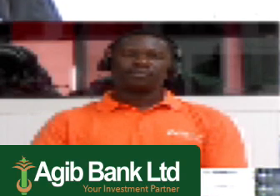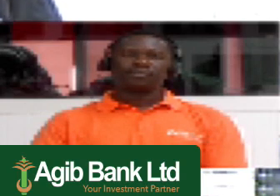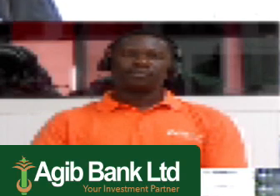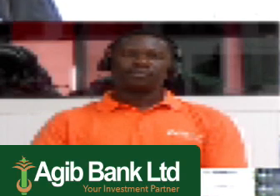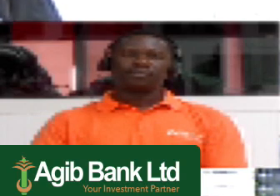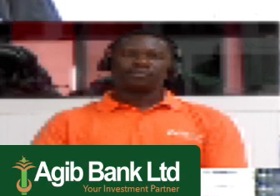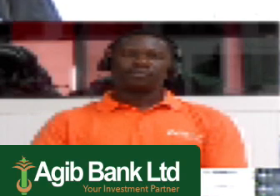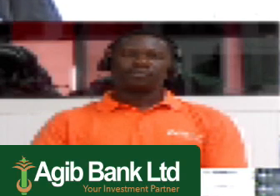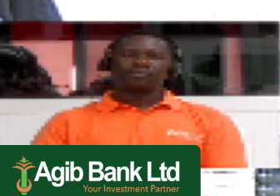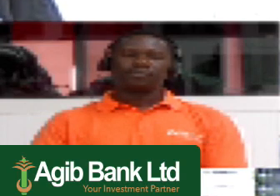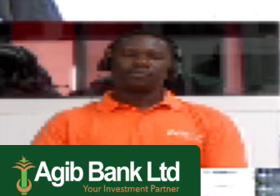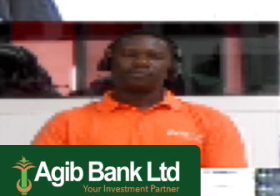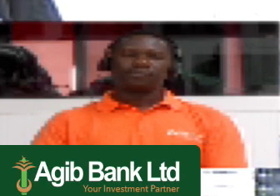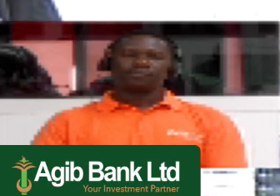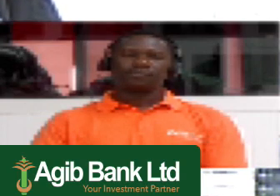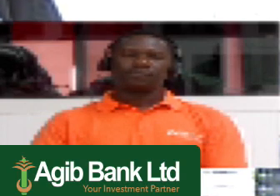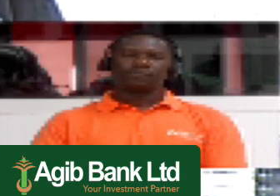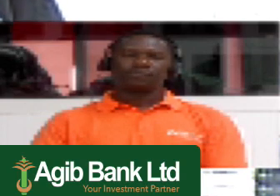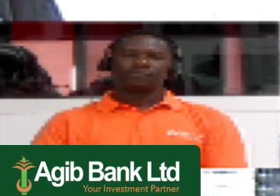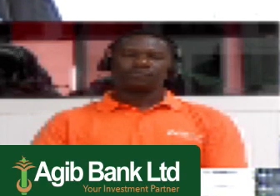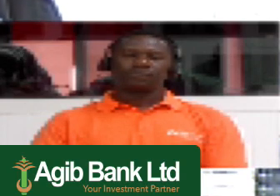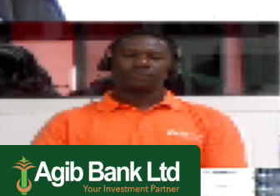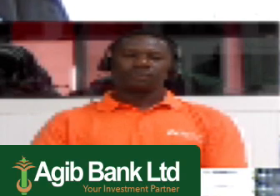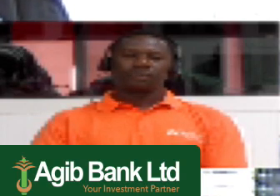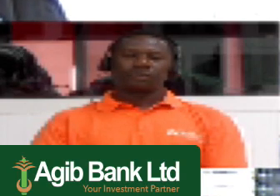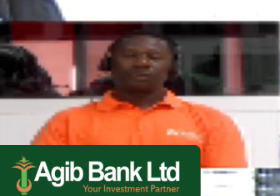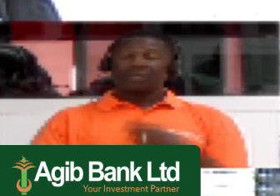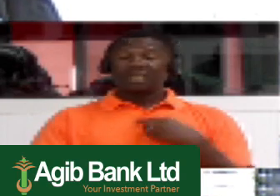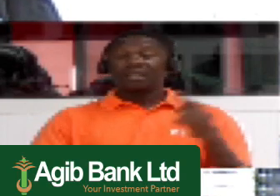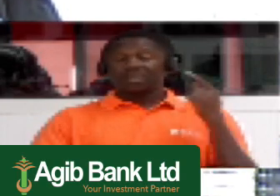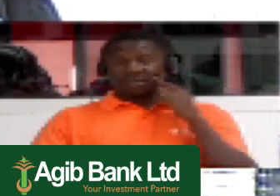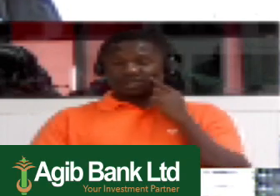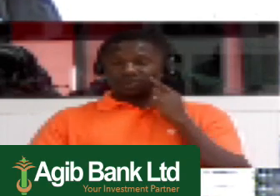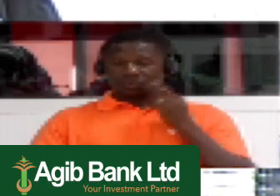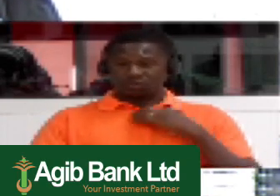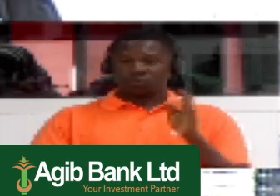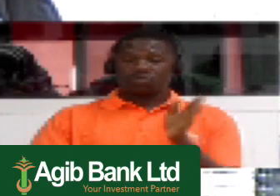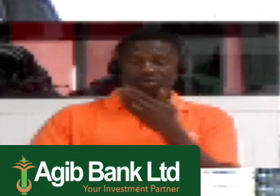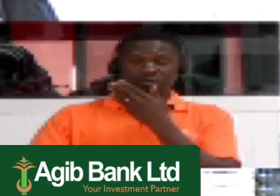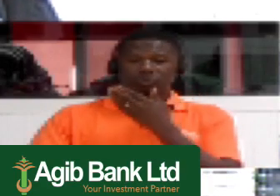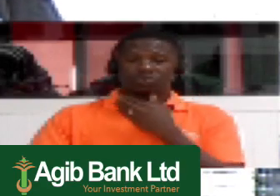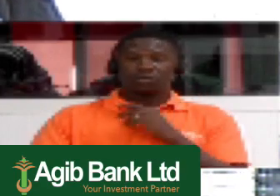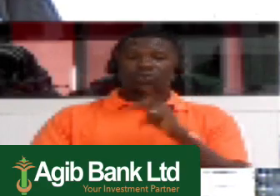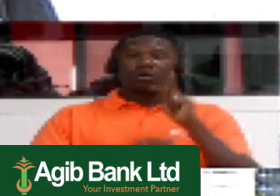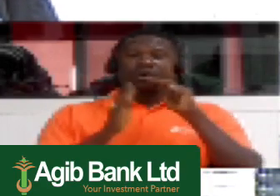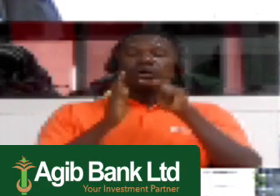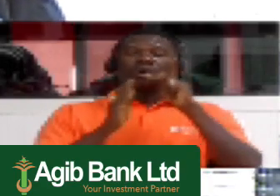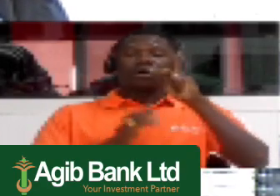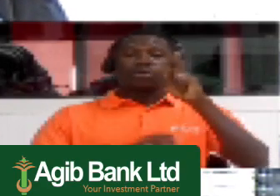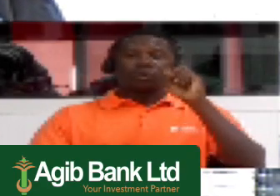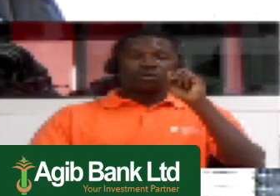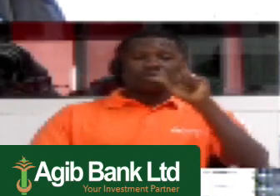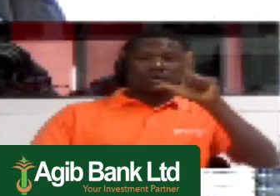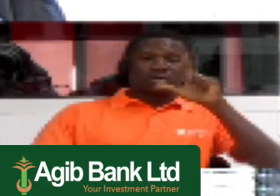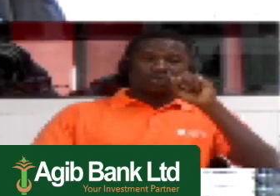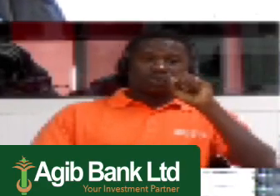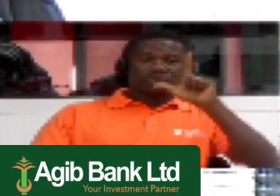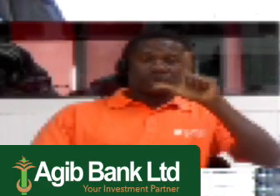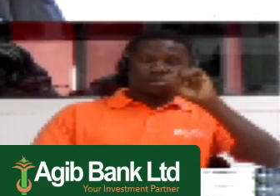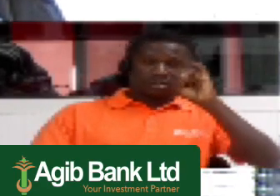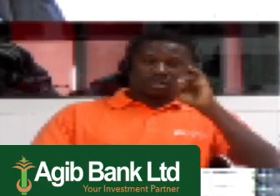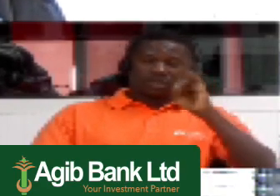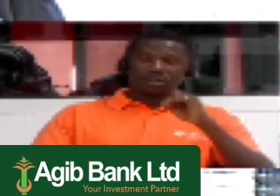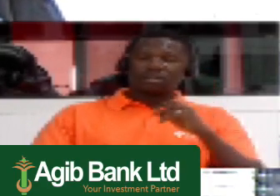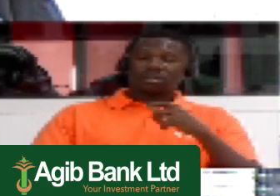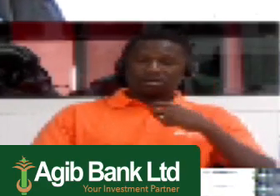Ulungo narata Kololi Tavern. So that day we went to Kololi Tavern. Etaraje. And we